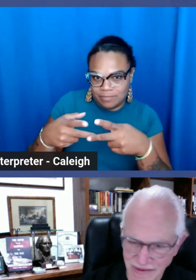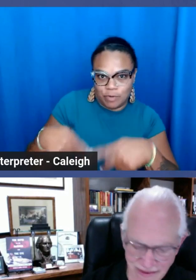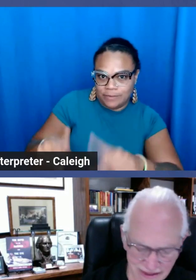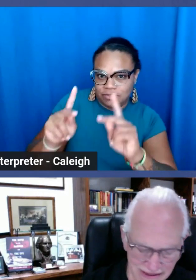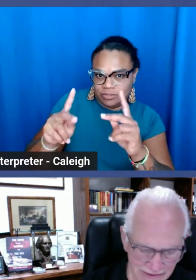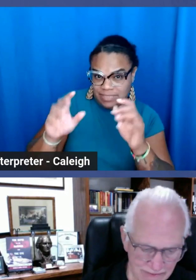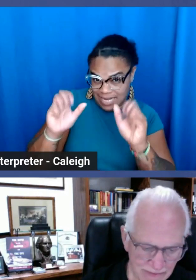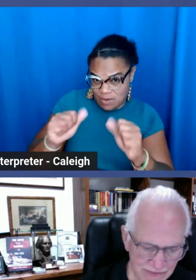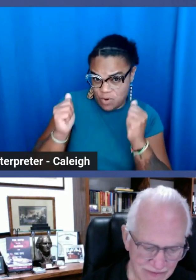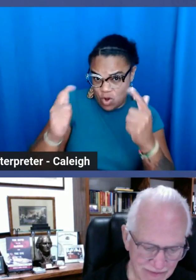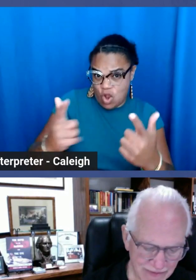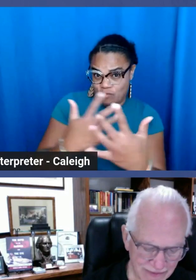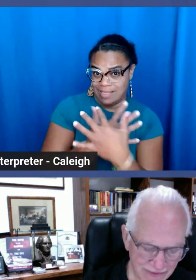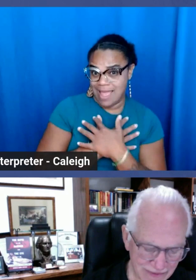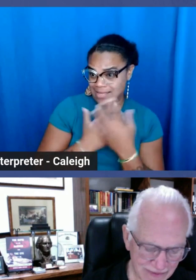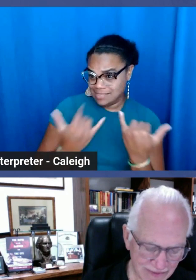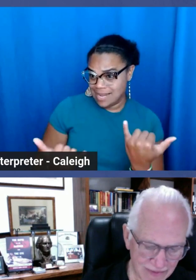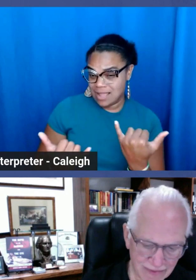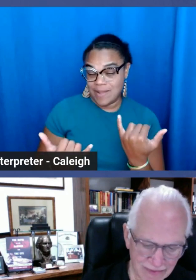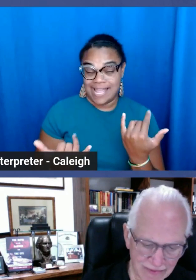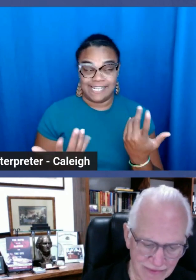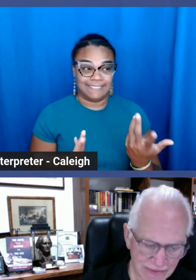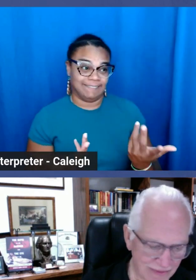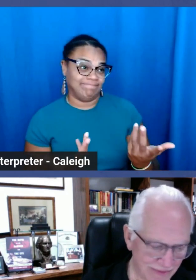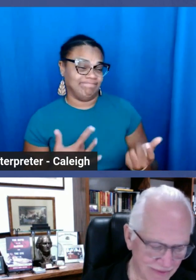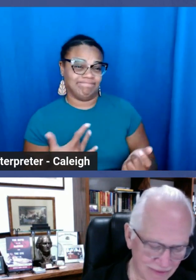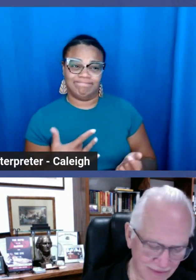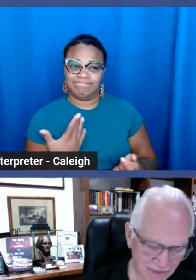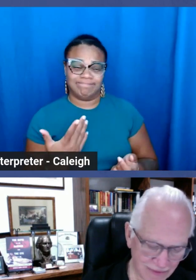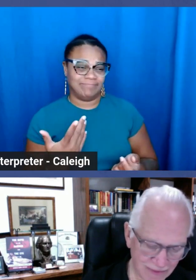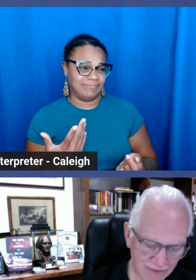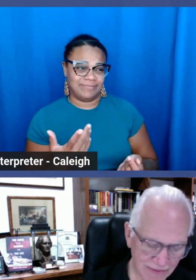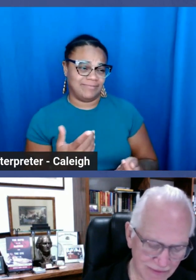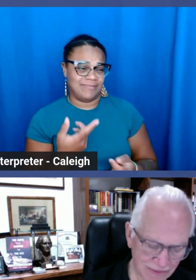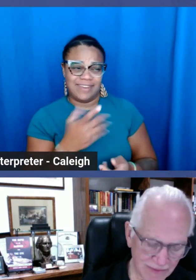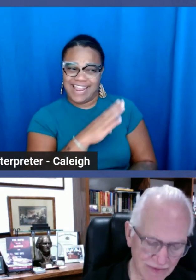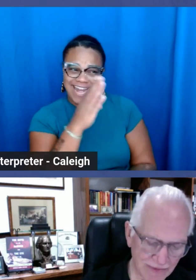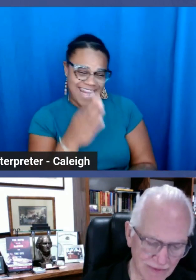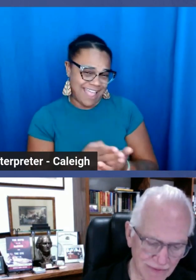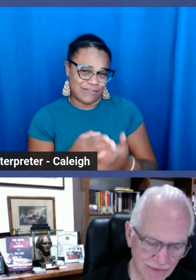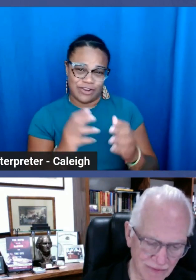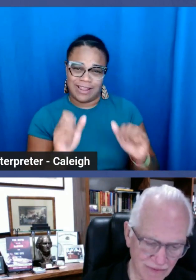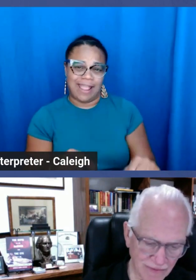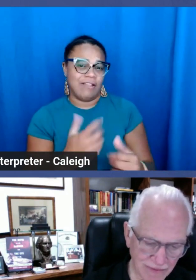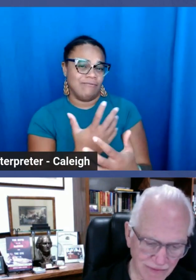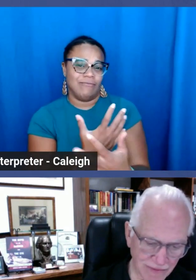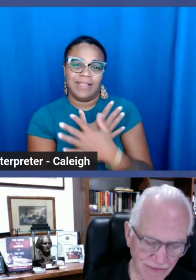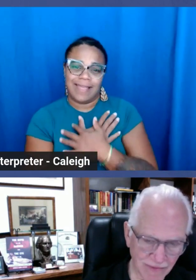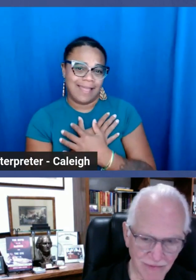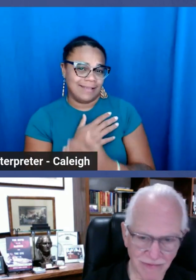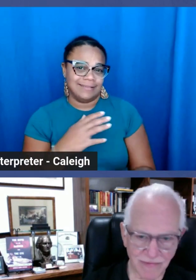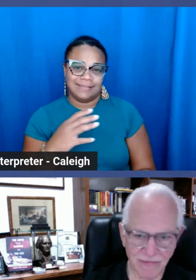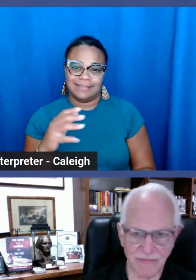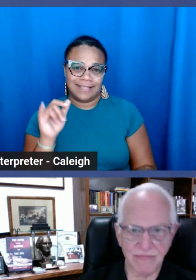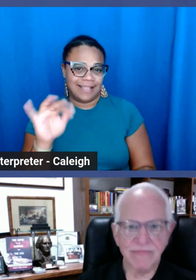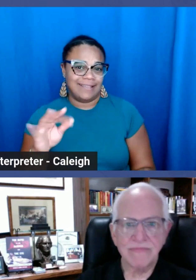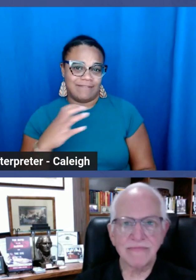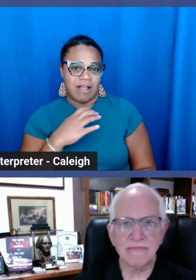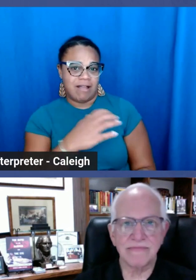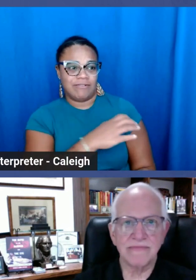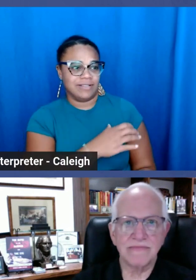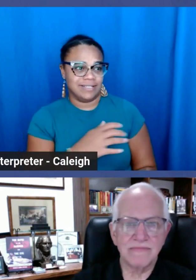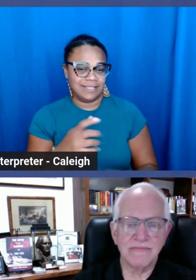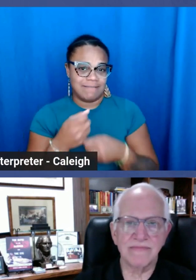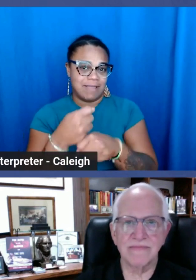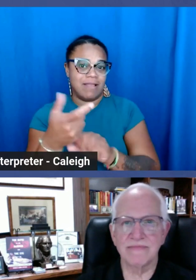I don't think you can ever relax when you have Congress making laws that impact and potentially infringe on the First